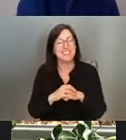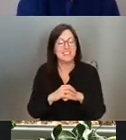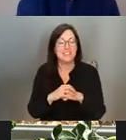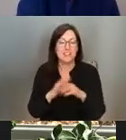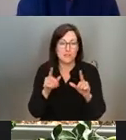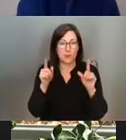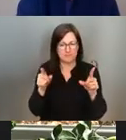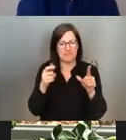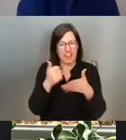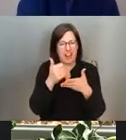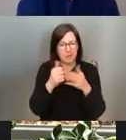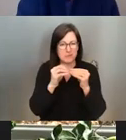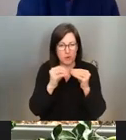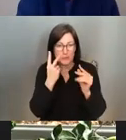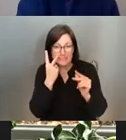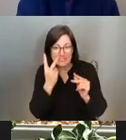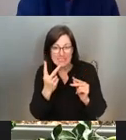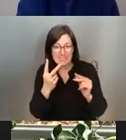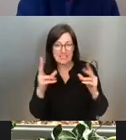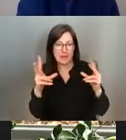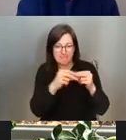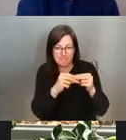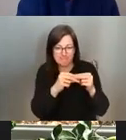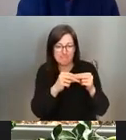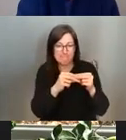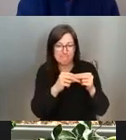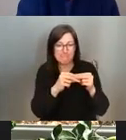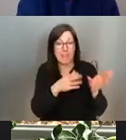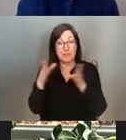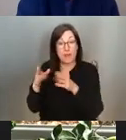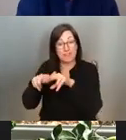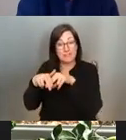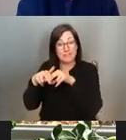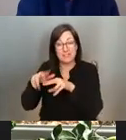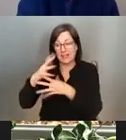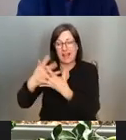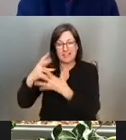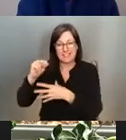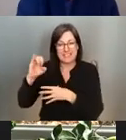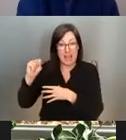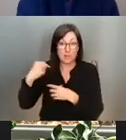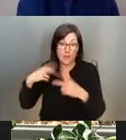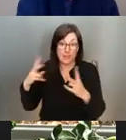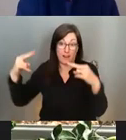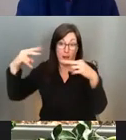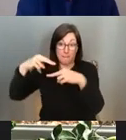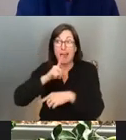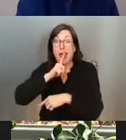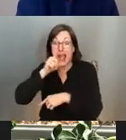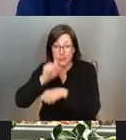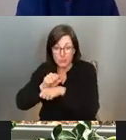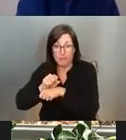way. So on the right, that picture shows a net swing, and we actually cut up a real net swing. And again, the